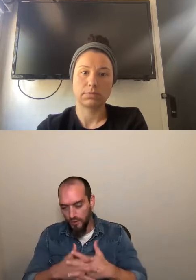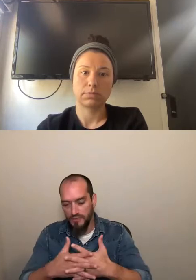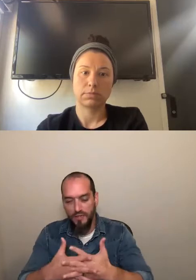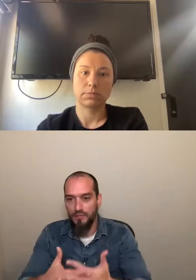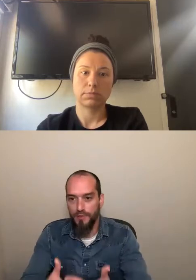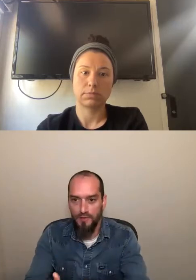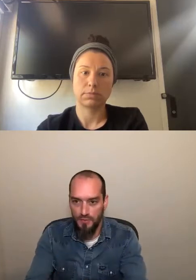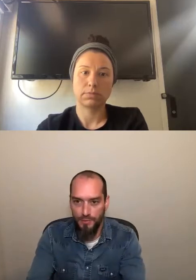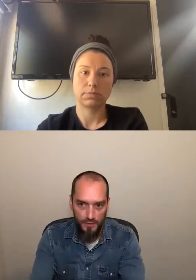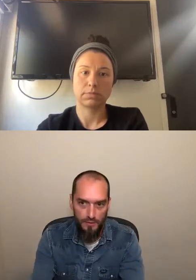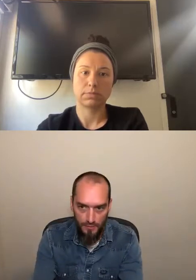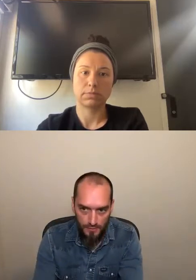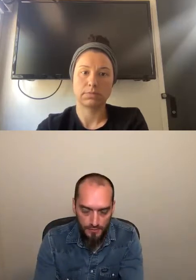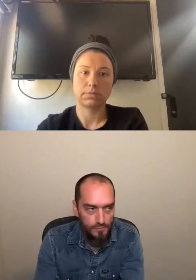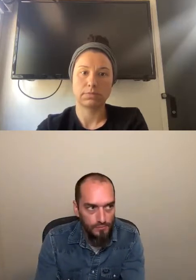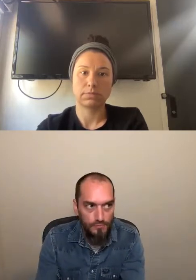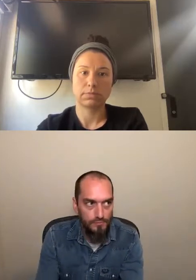I want to say it's because